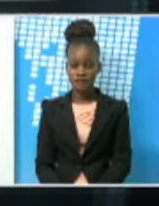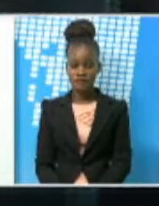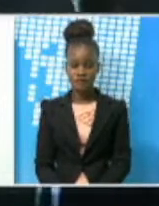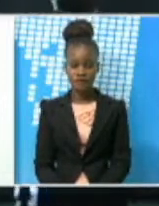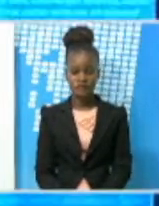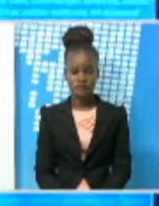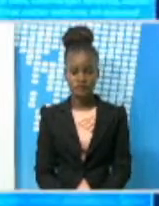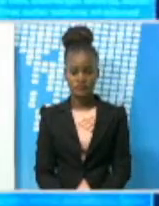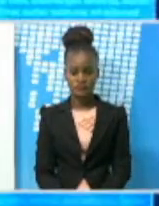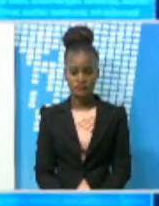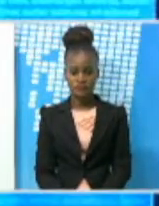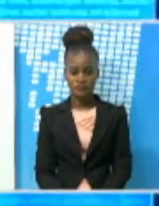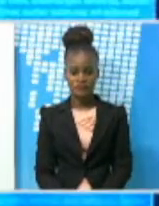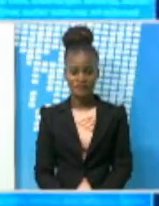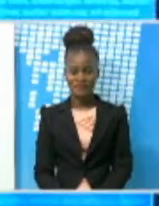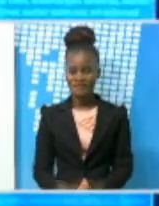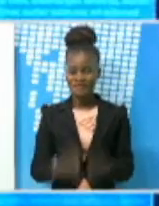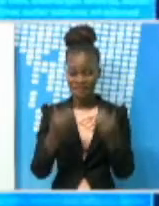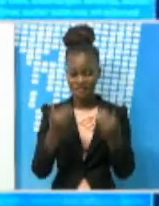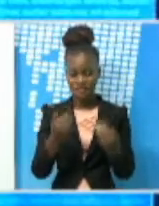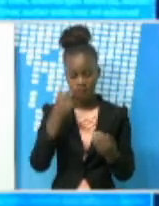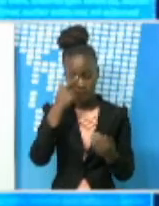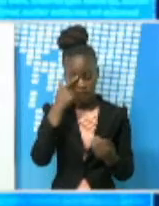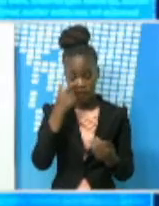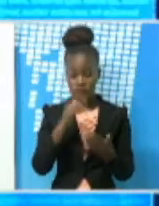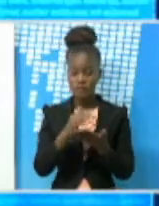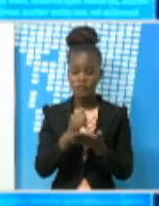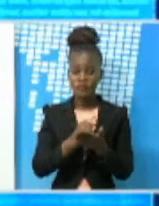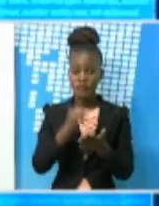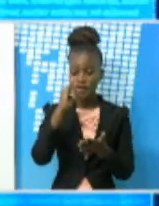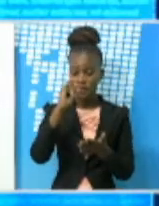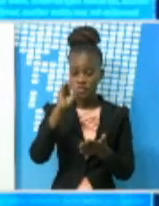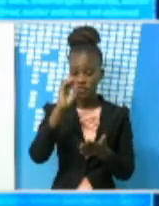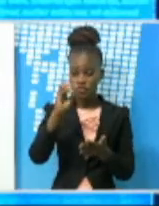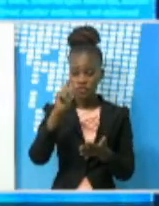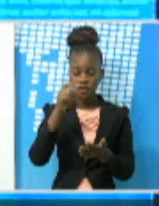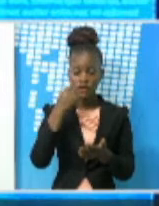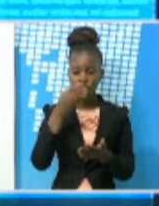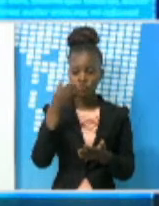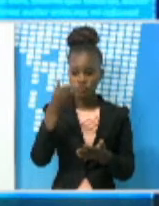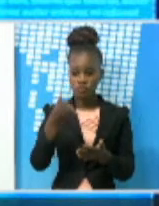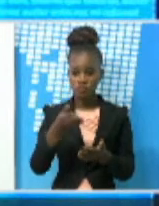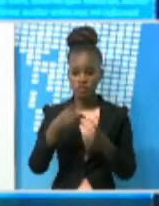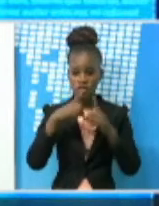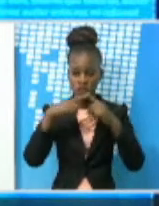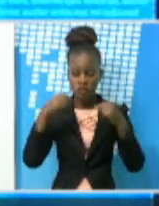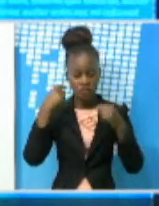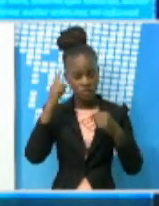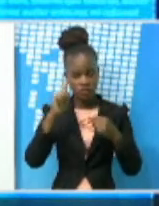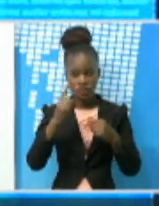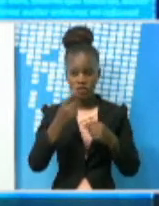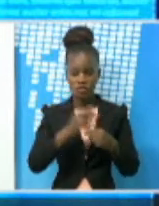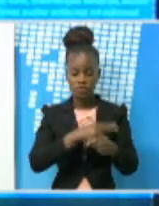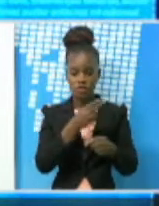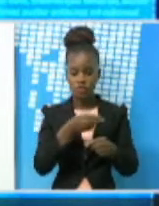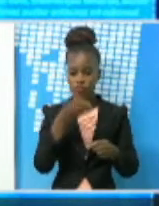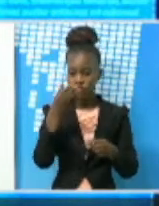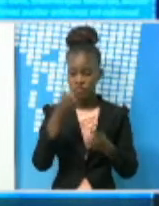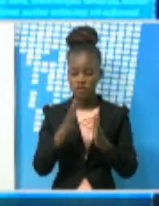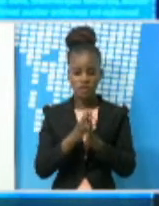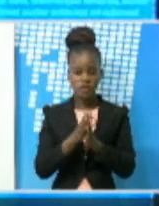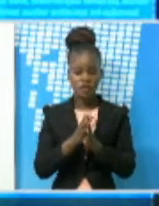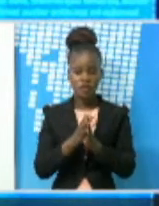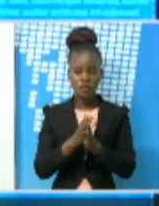Today. All right, now elsewhere, ICT has submitted its policy statement, our first report here, where the